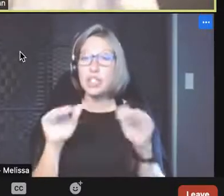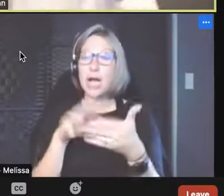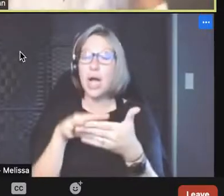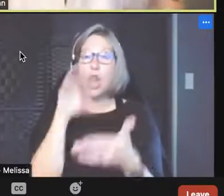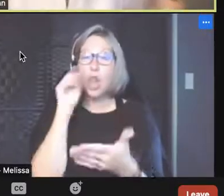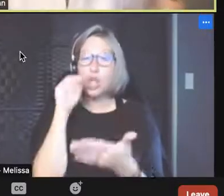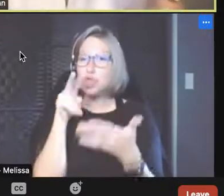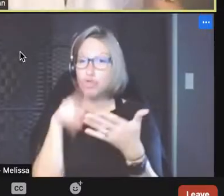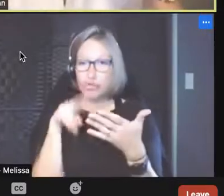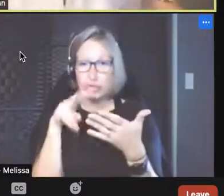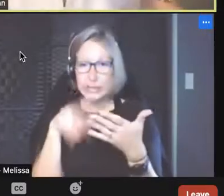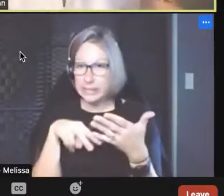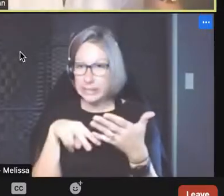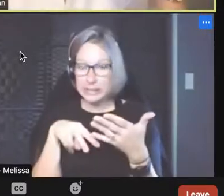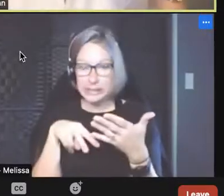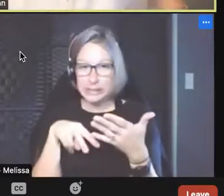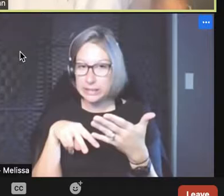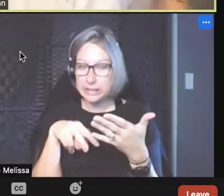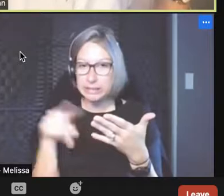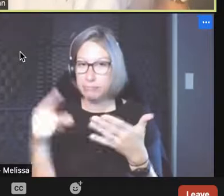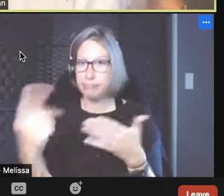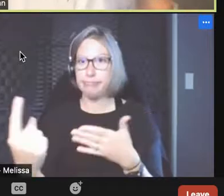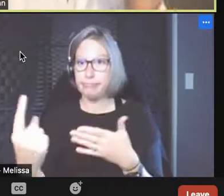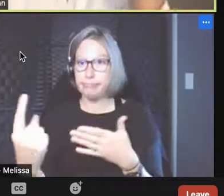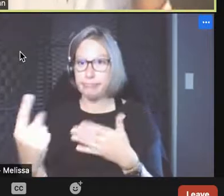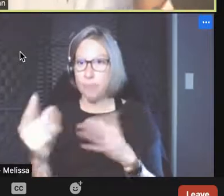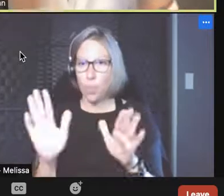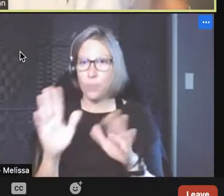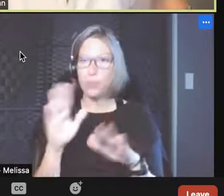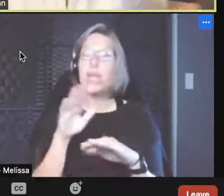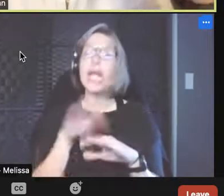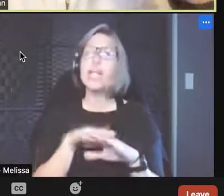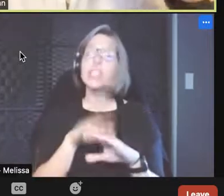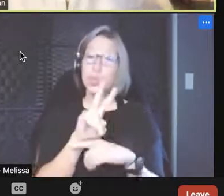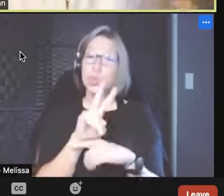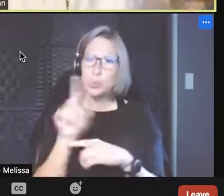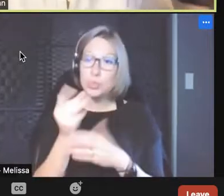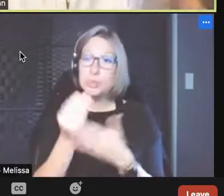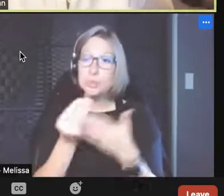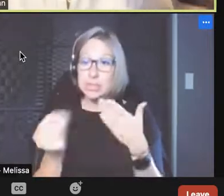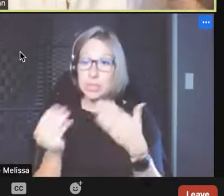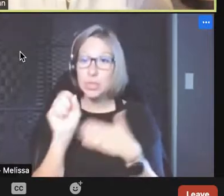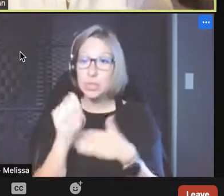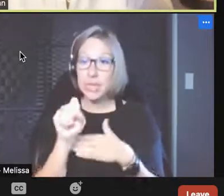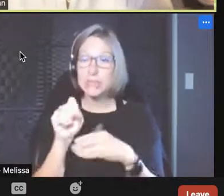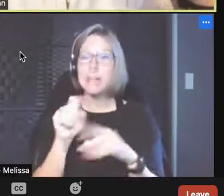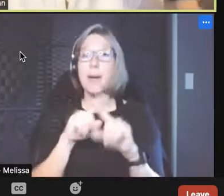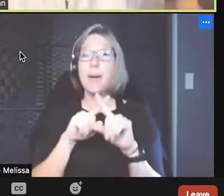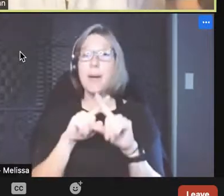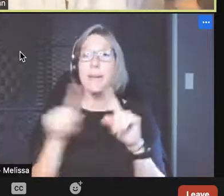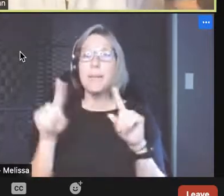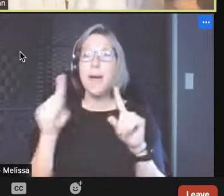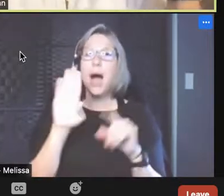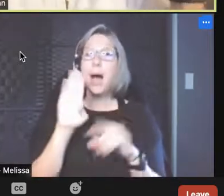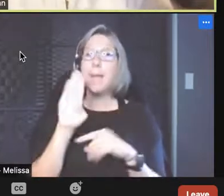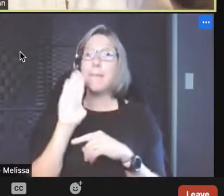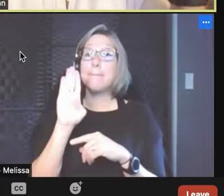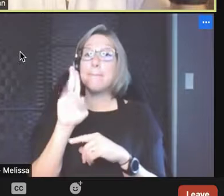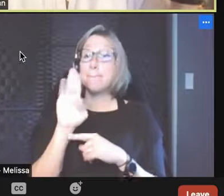this is core, I see this on 2D materials all the time, as if putting a bubble around something